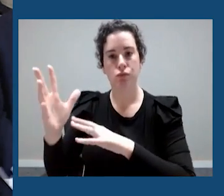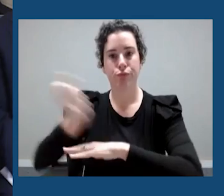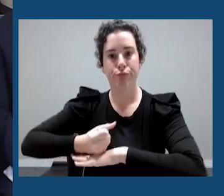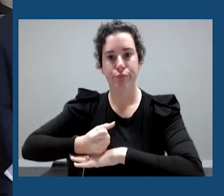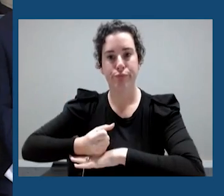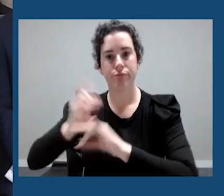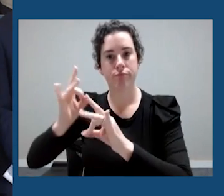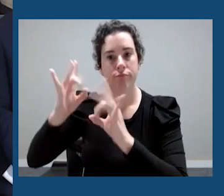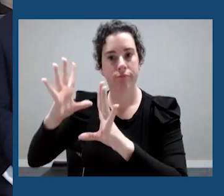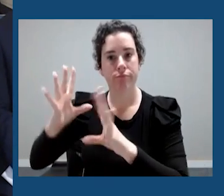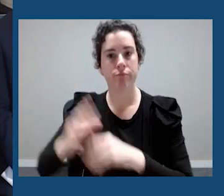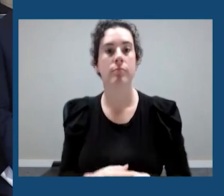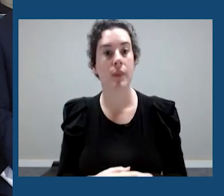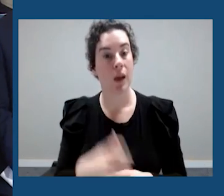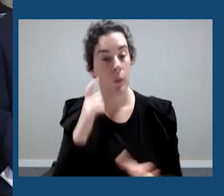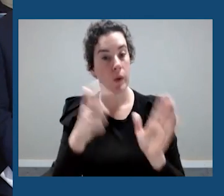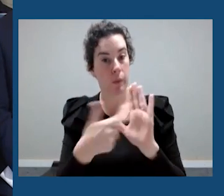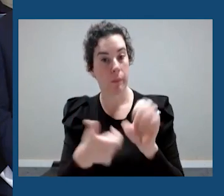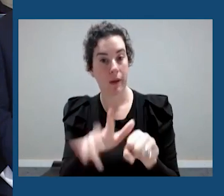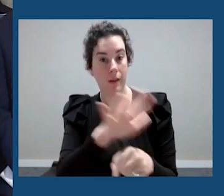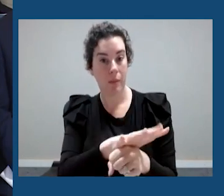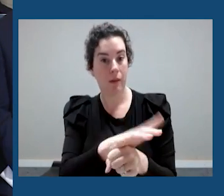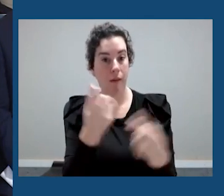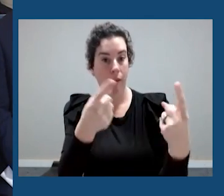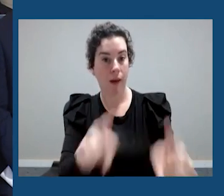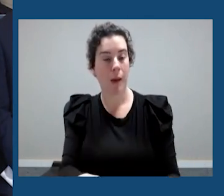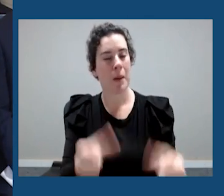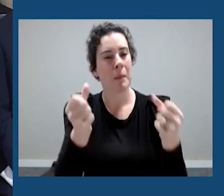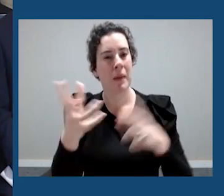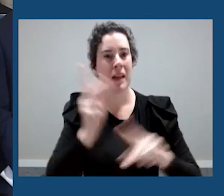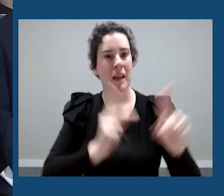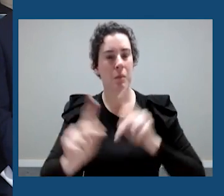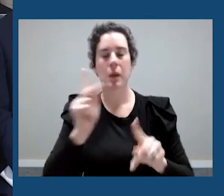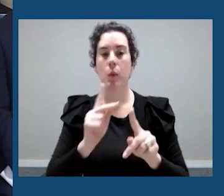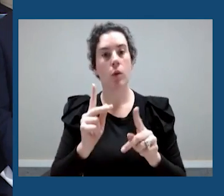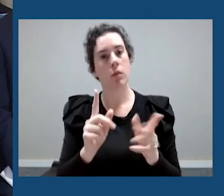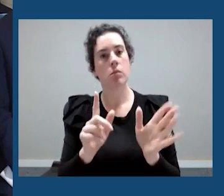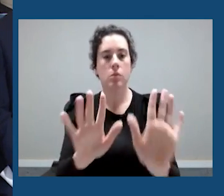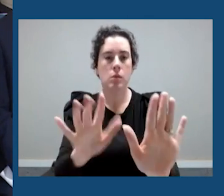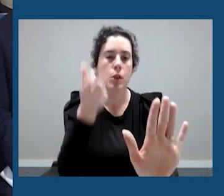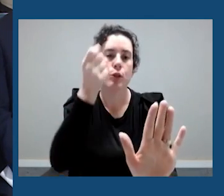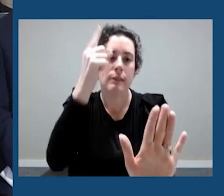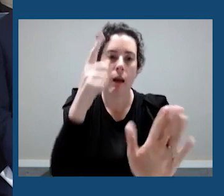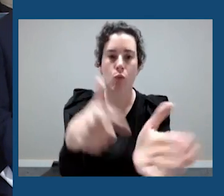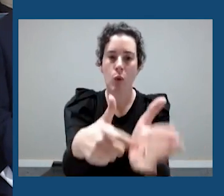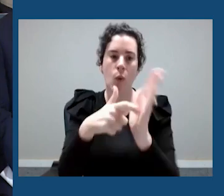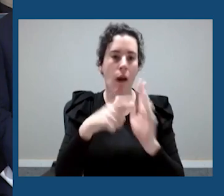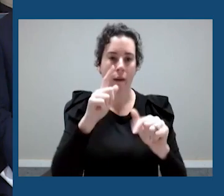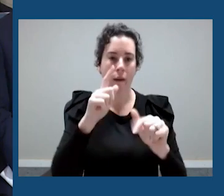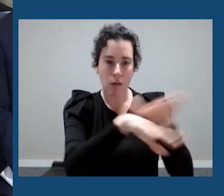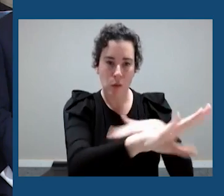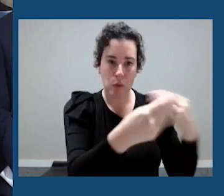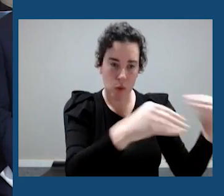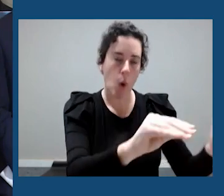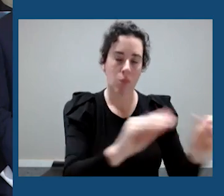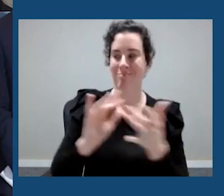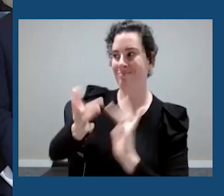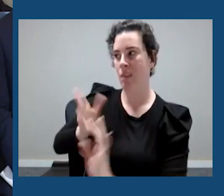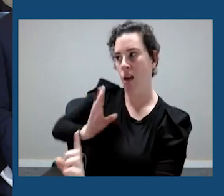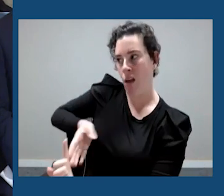we saw that during the pandemic when so many people turned out of necessity to purchasing online. But it is